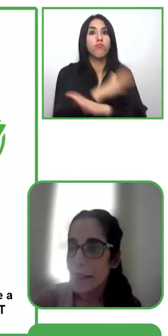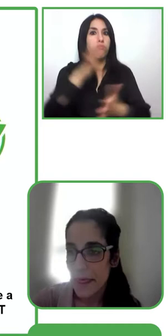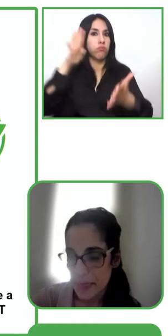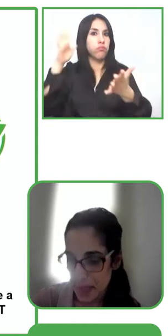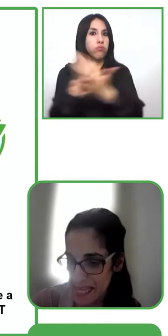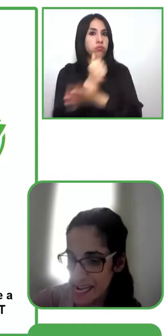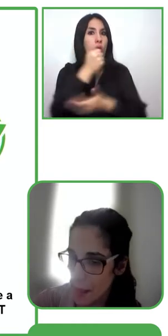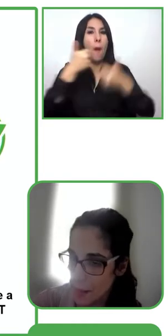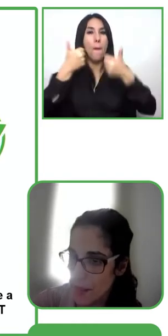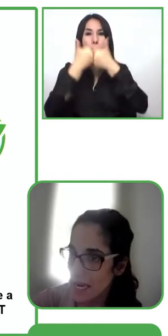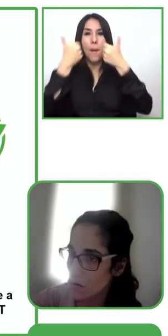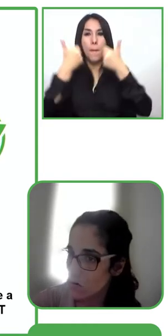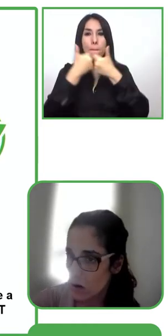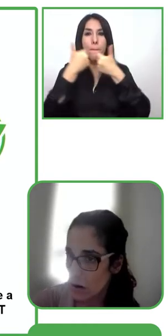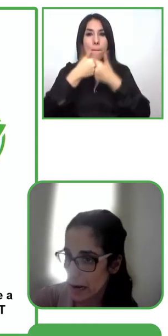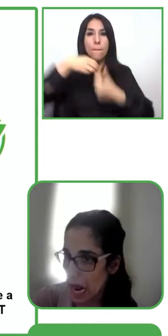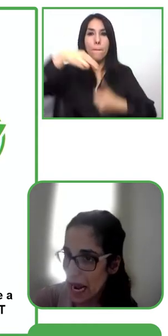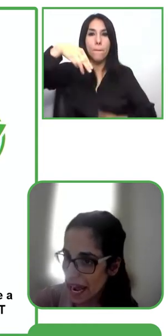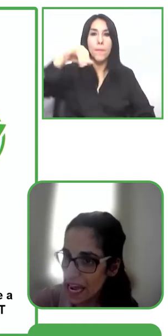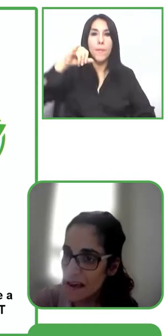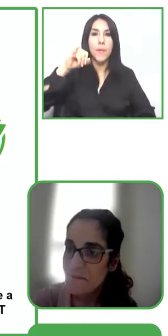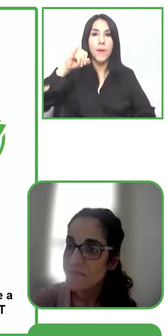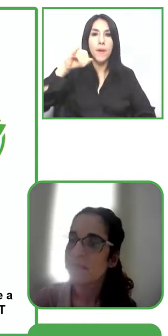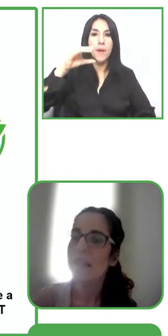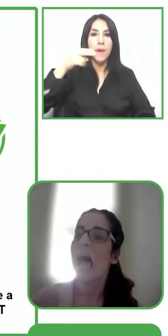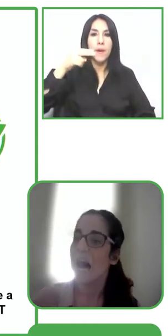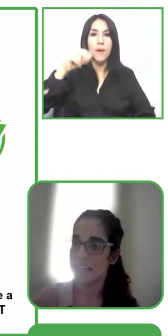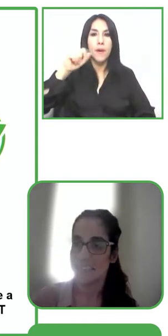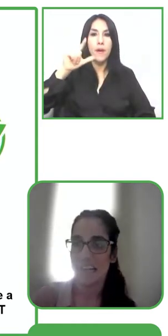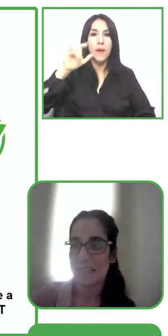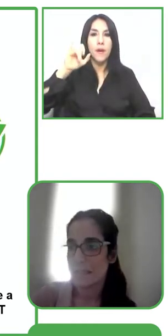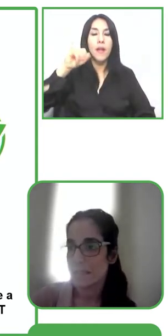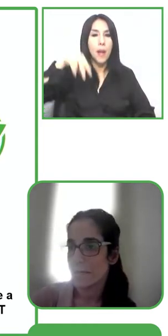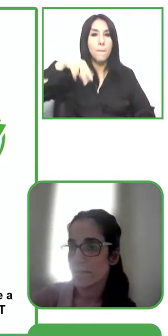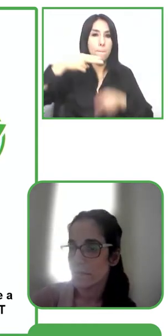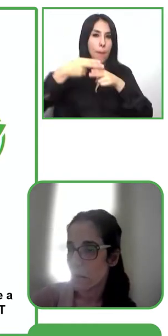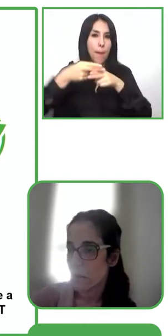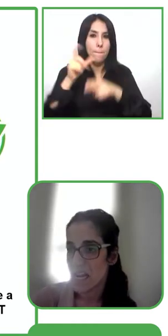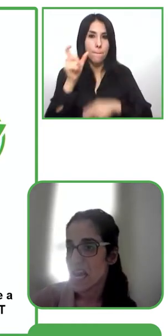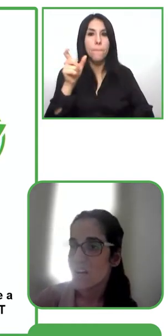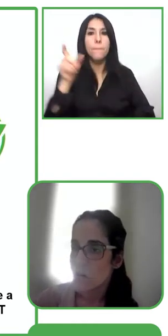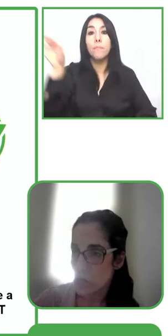and sponsor of Universo Accesible Foundation. So